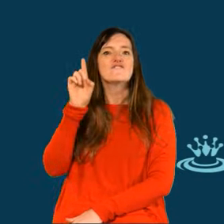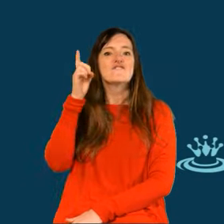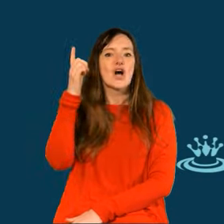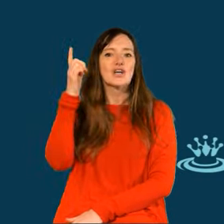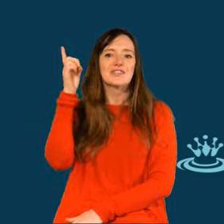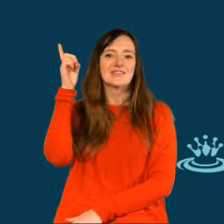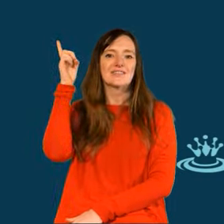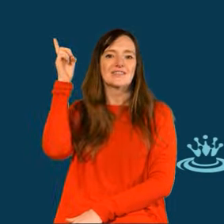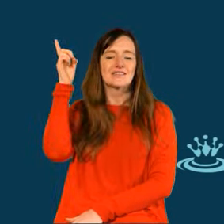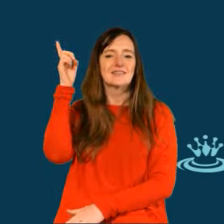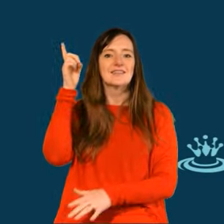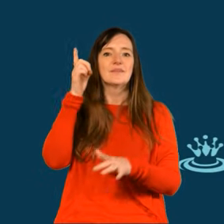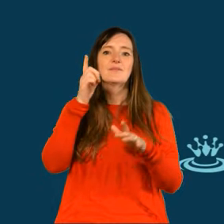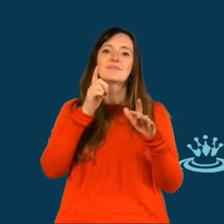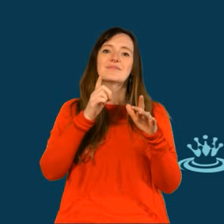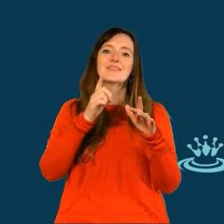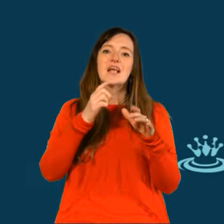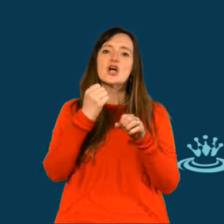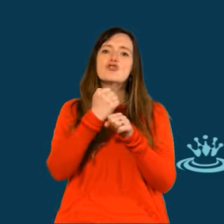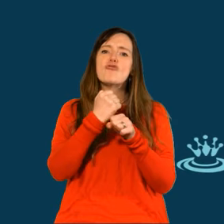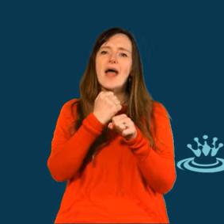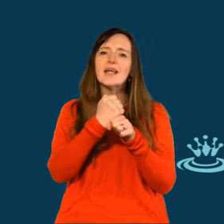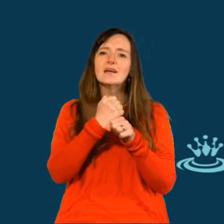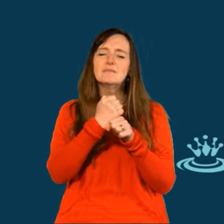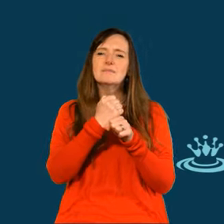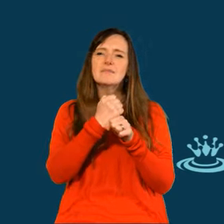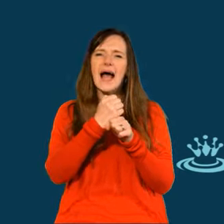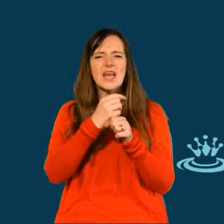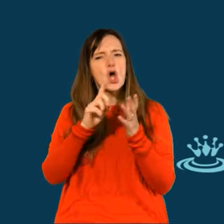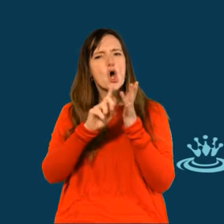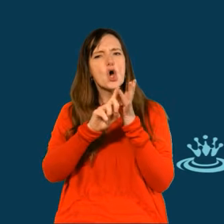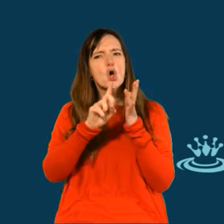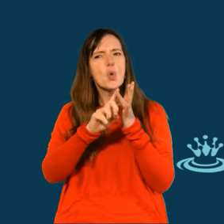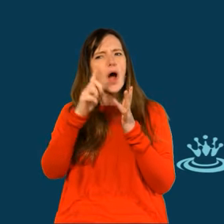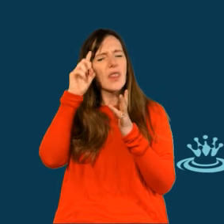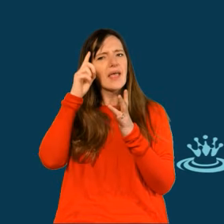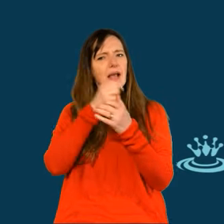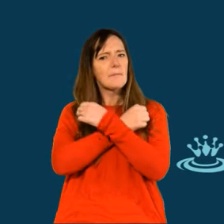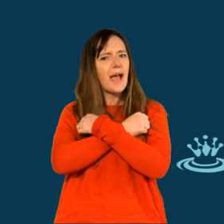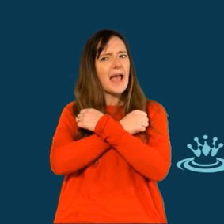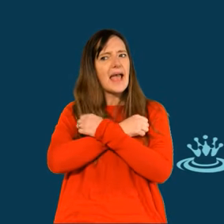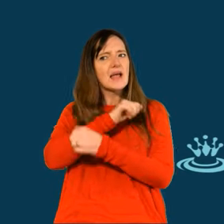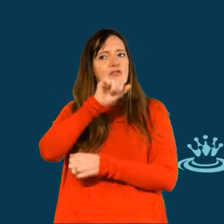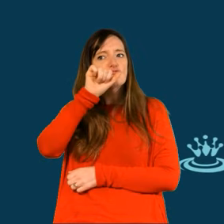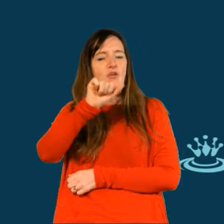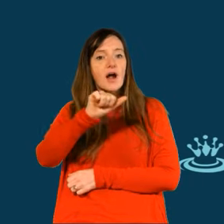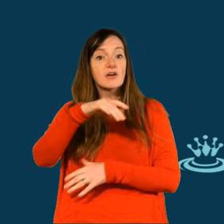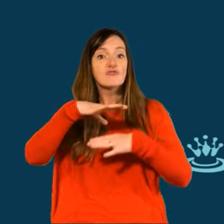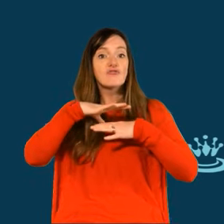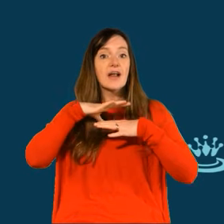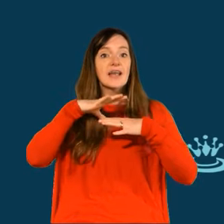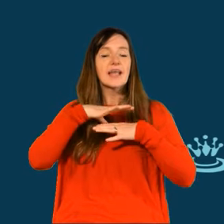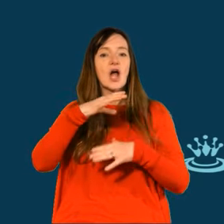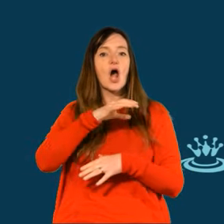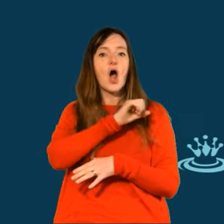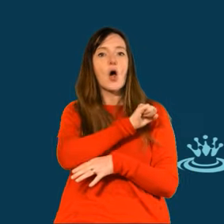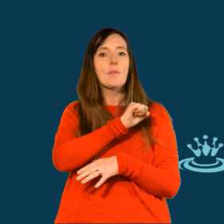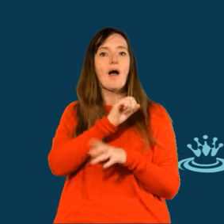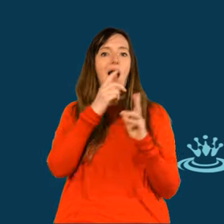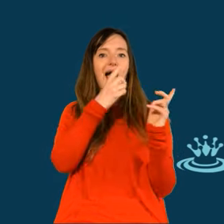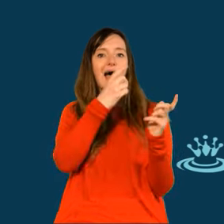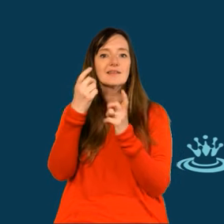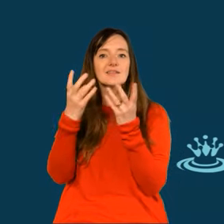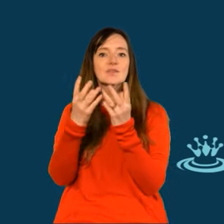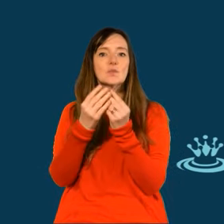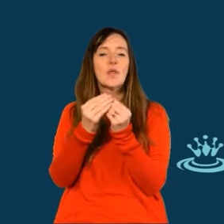Arthur and Ooh sent in. I think Ooh's the teddy bear, I think. Must be. Getting ready for Hope Hunters with Daddy. Very sweet.